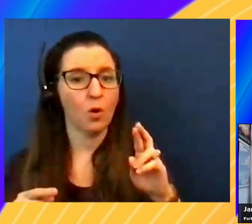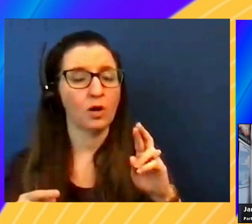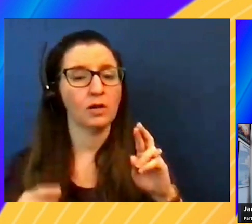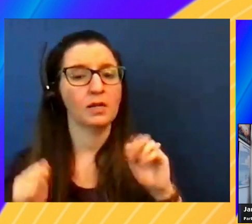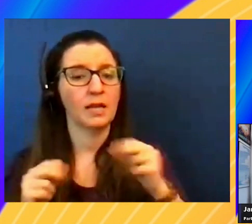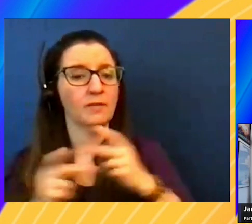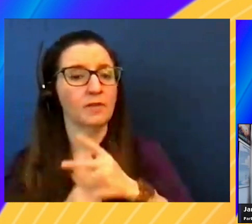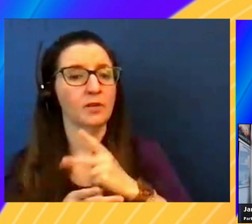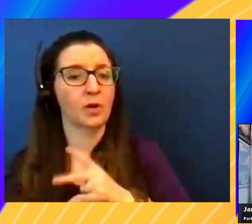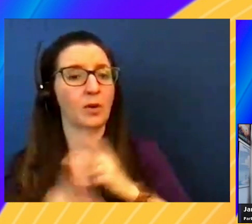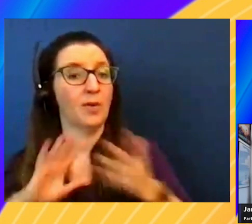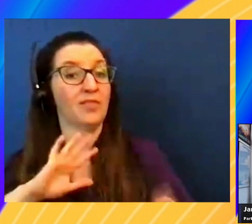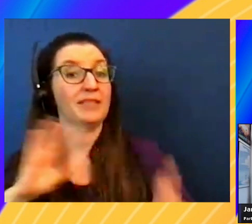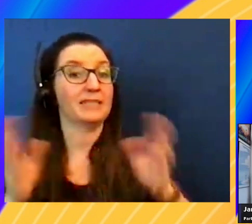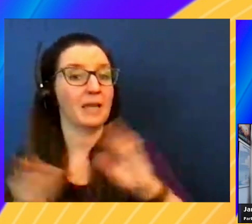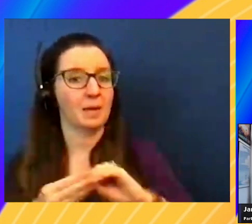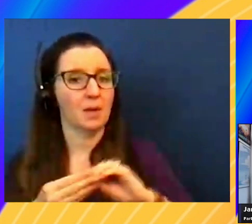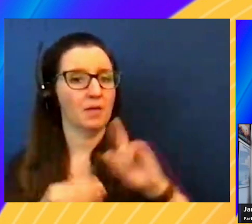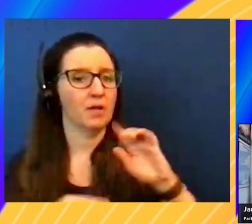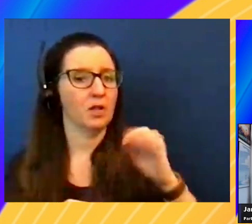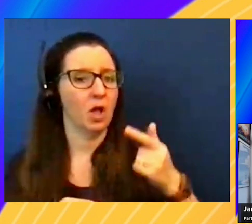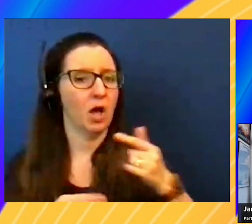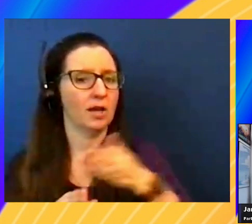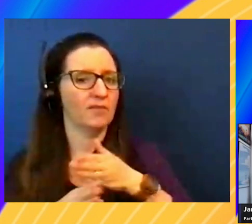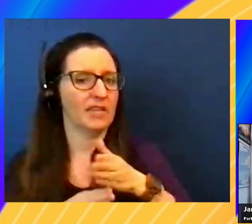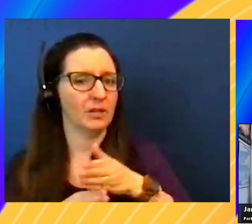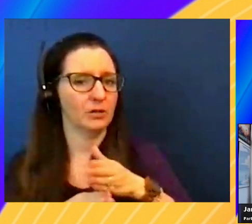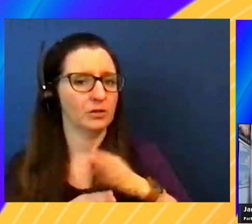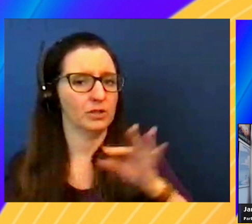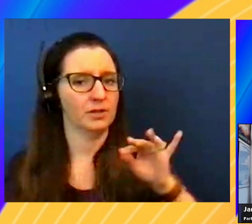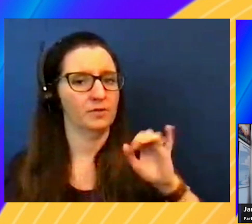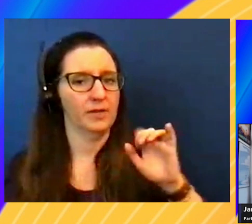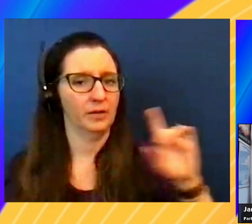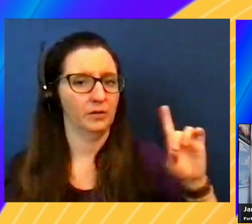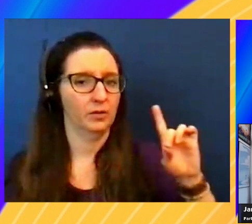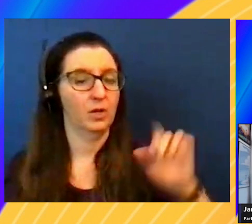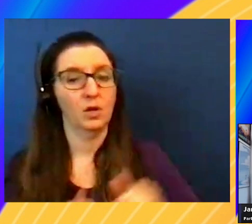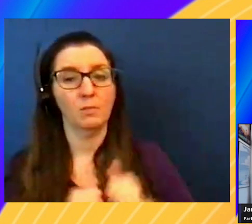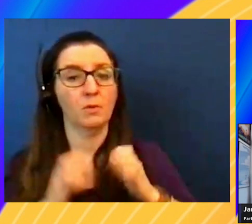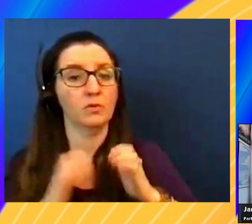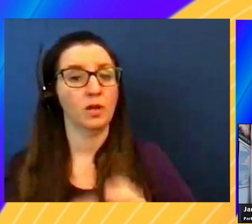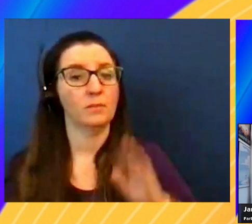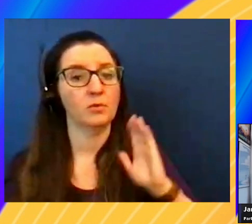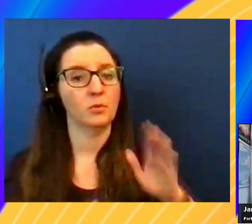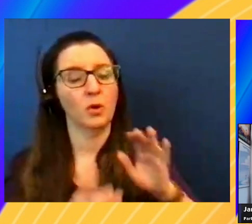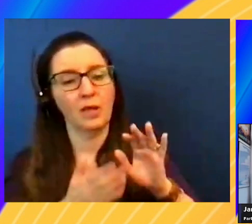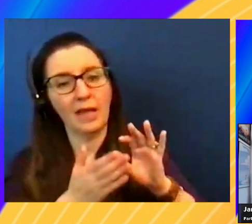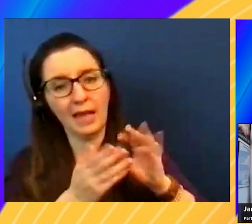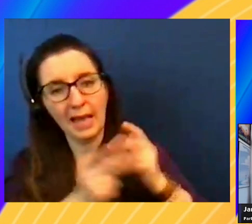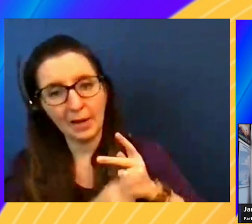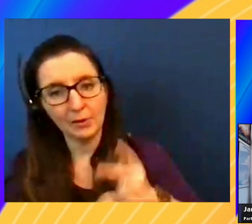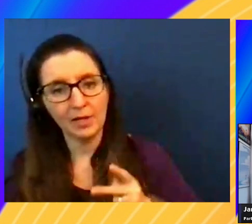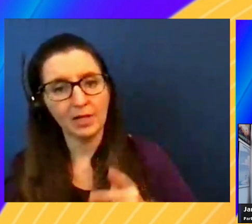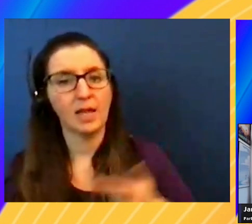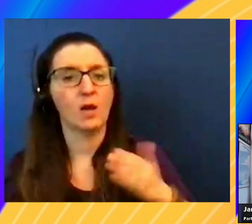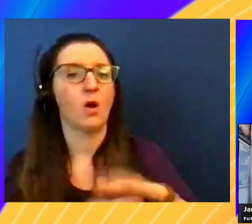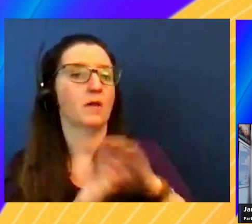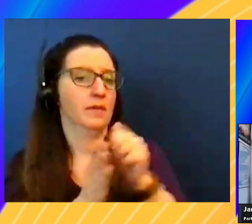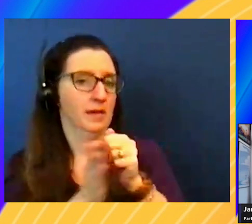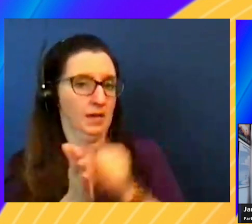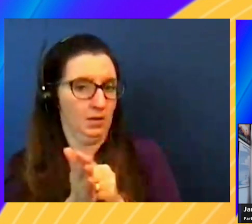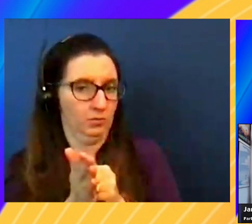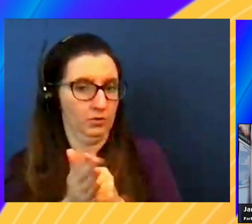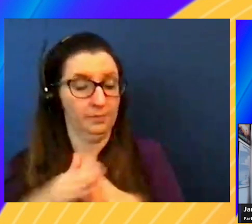field. Most customers aggregate on count. And then down here in the bottom